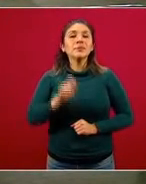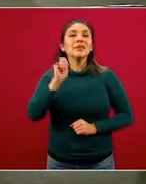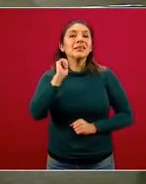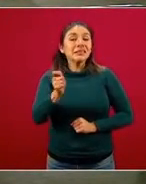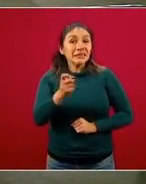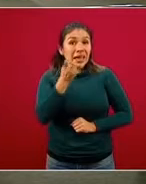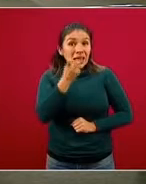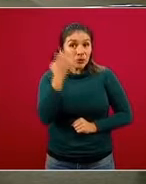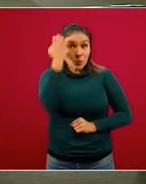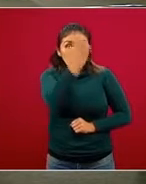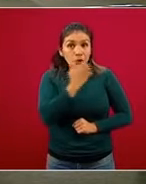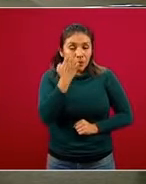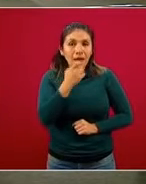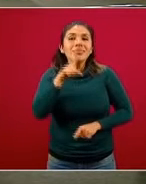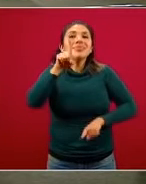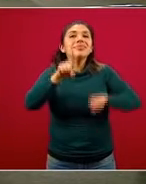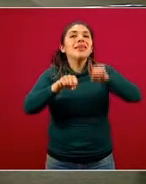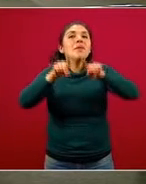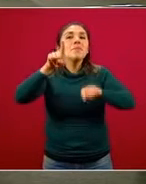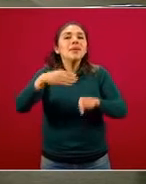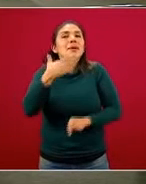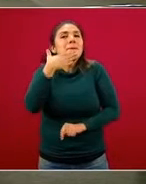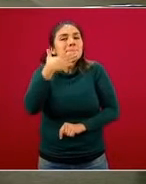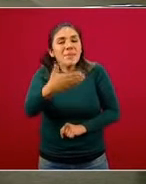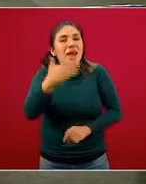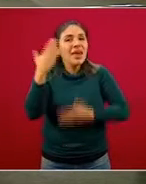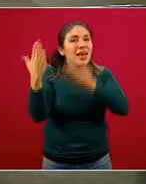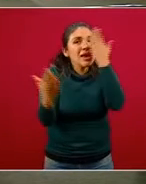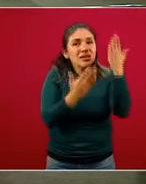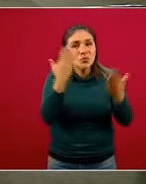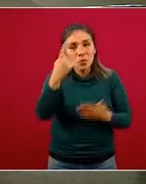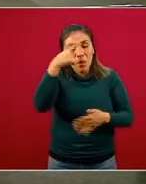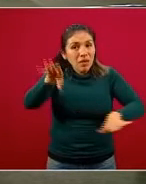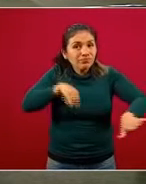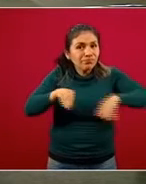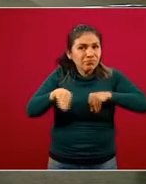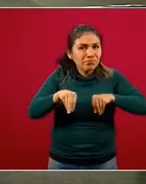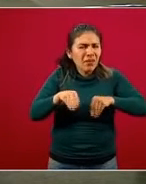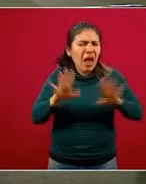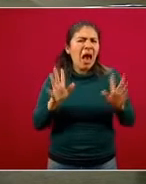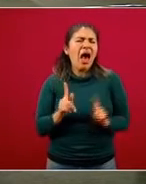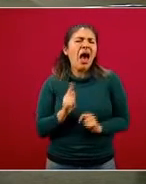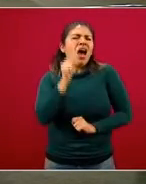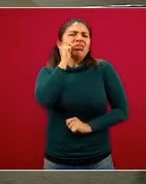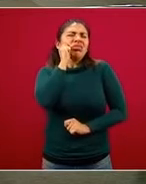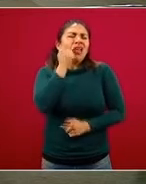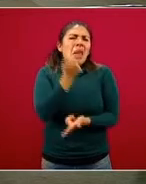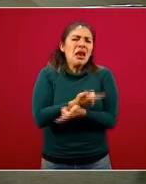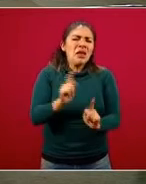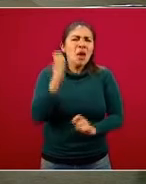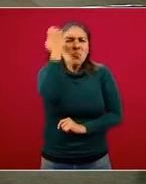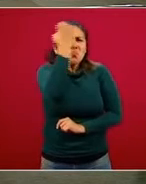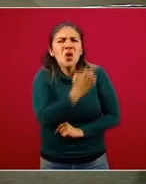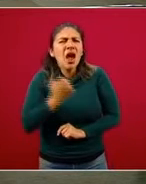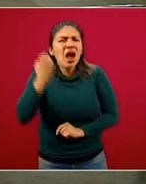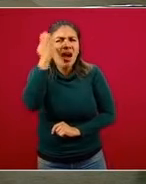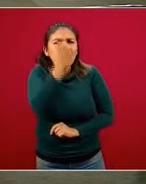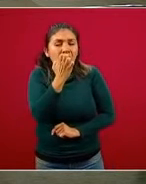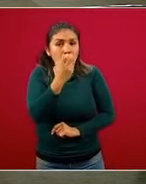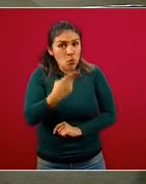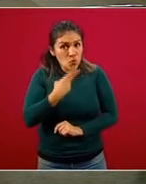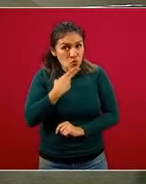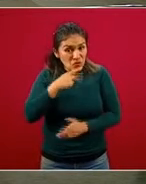question, this depends on a strong epidemiological study. If